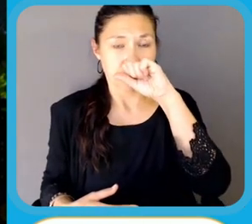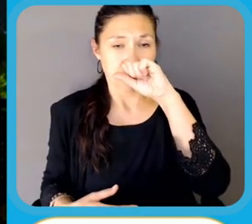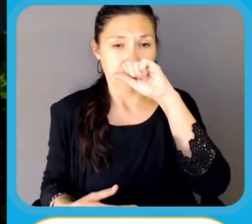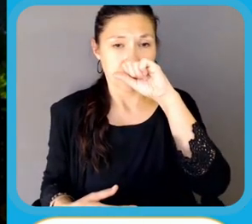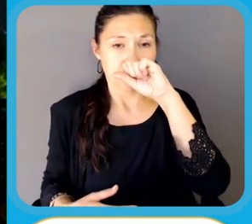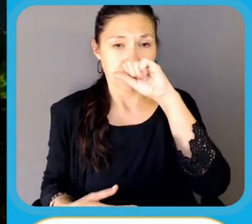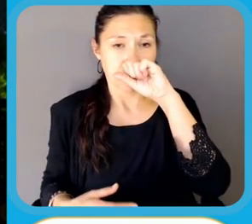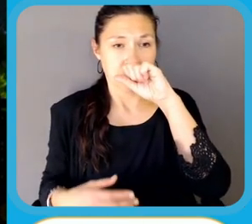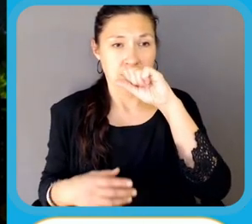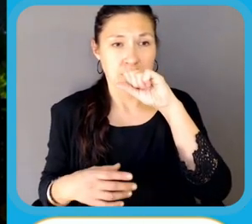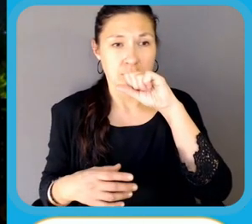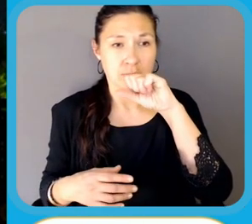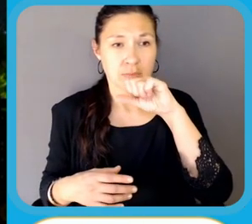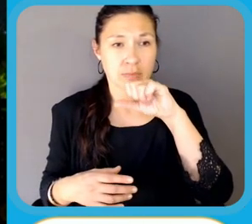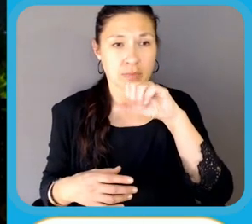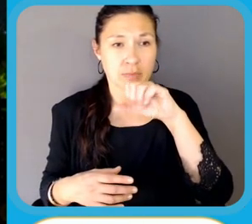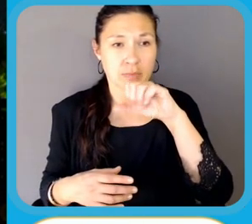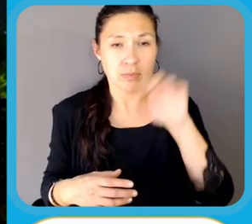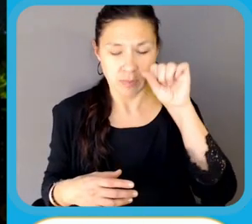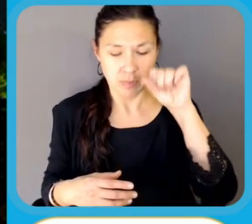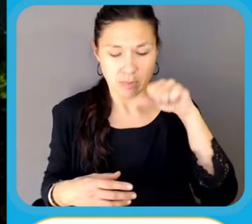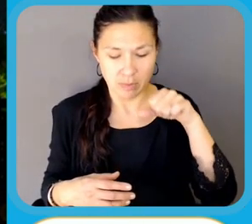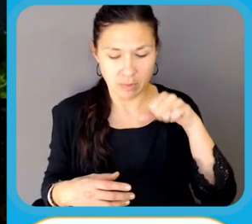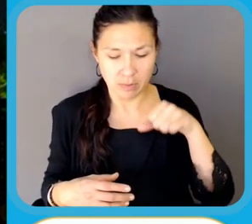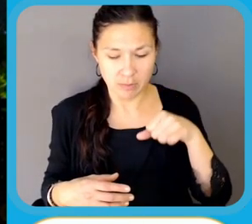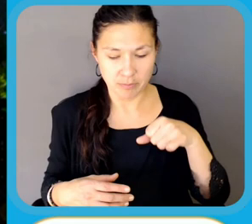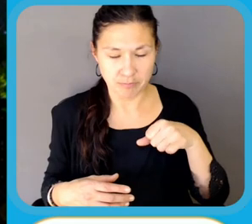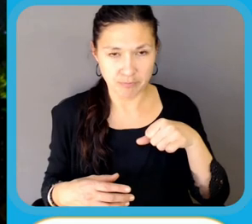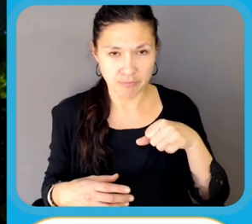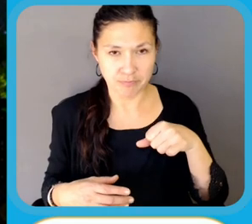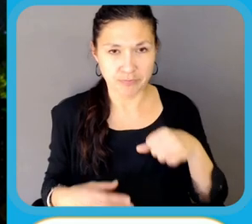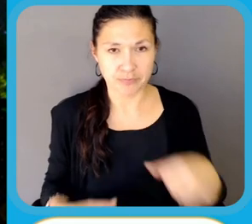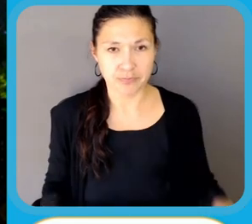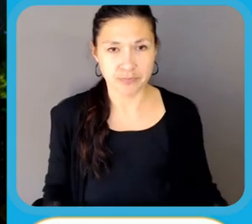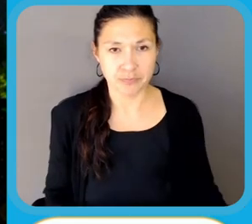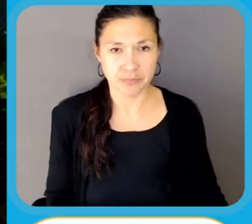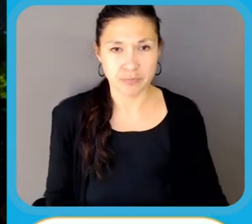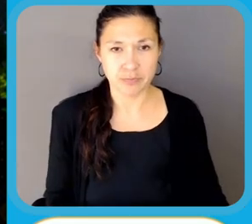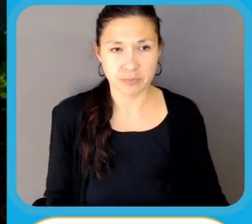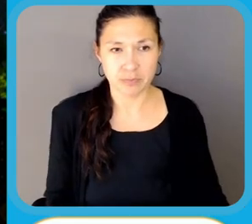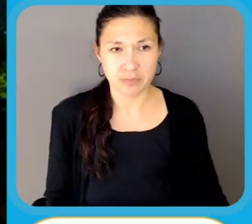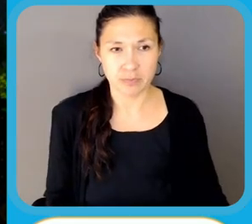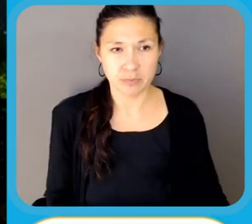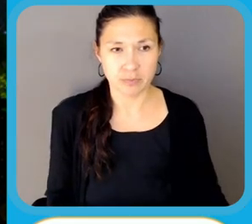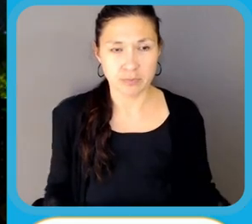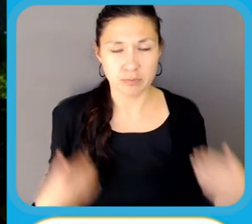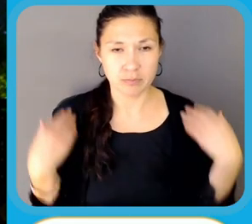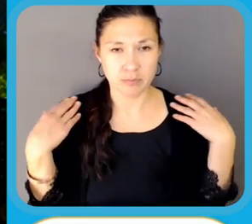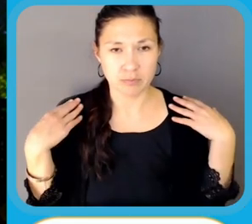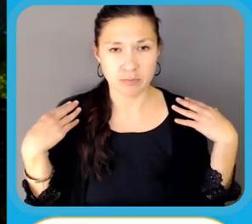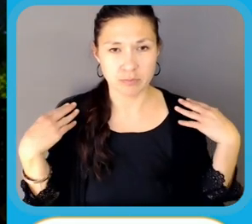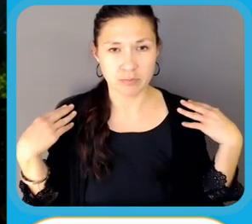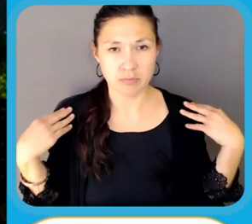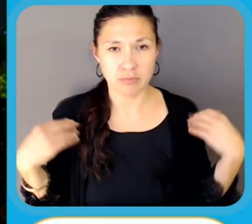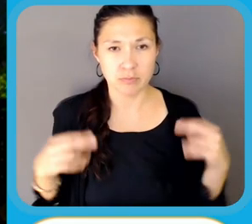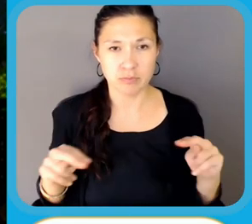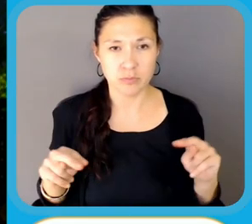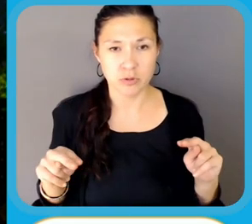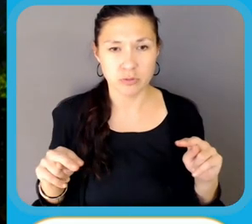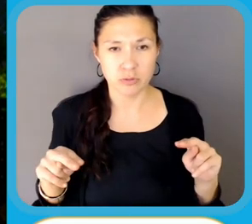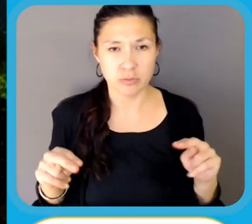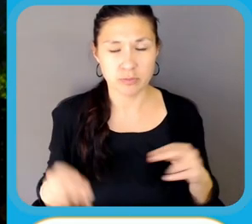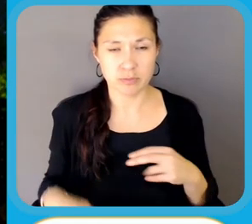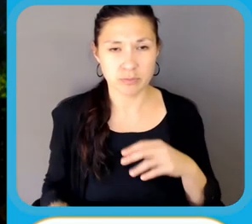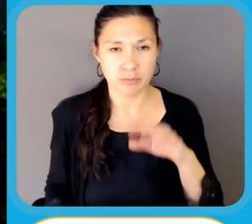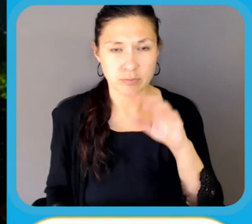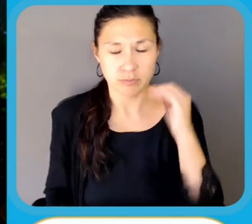And exhale, just release the chin towards the chest. And so keeping the shoulders where they are, we're just stretching the back of